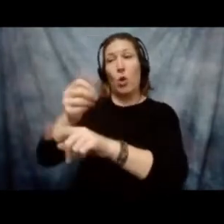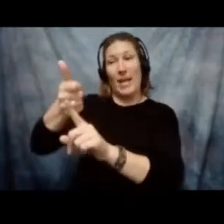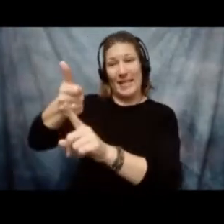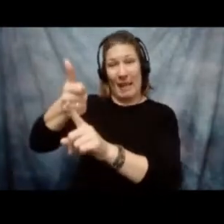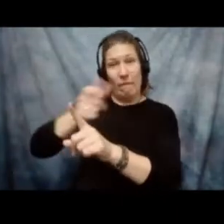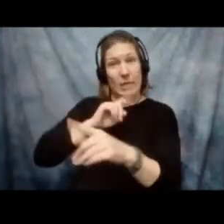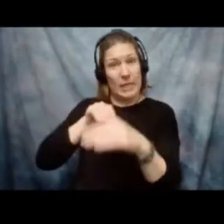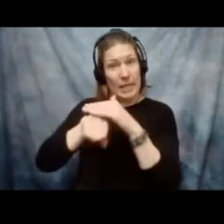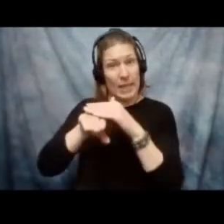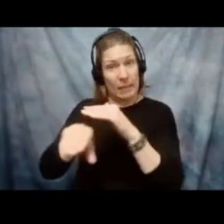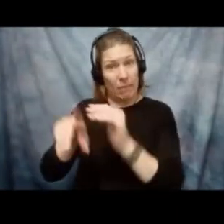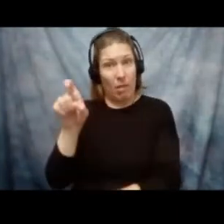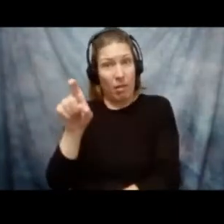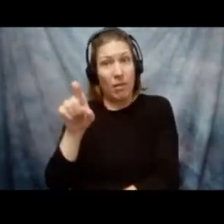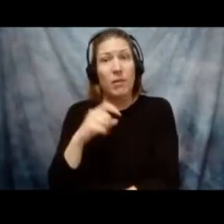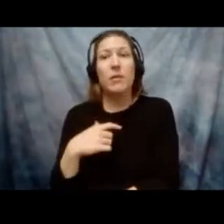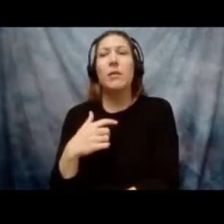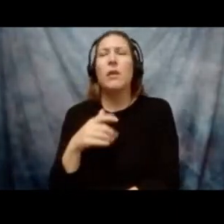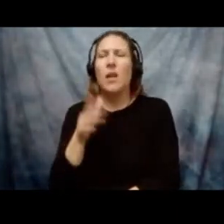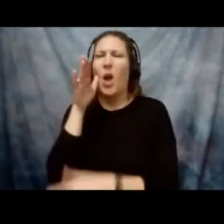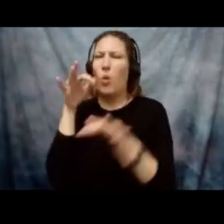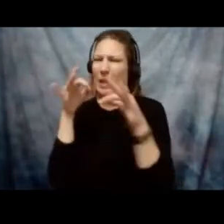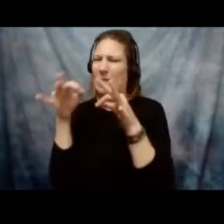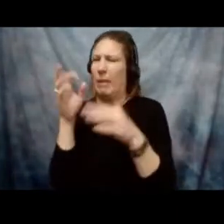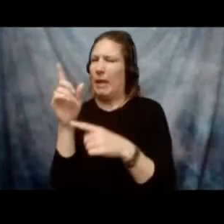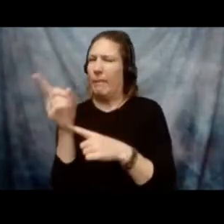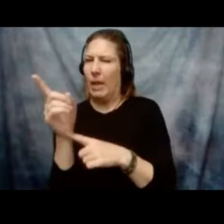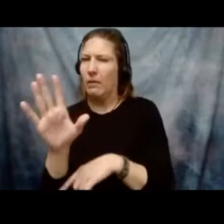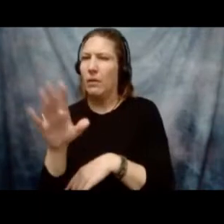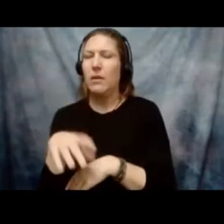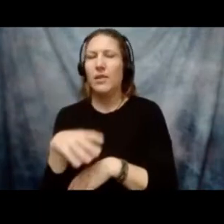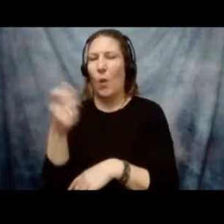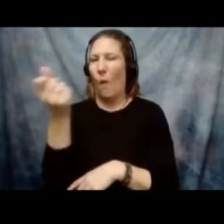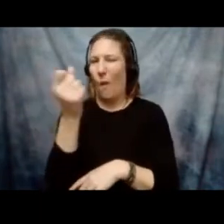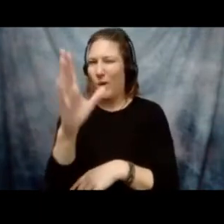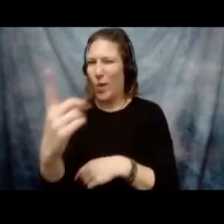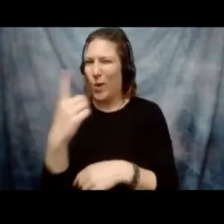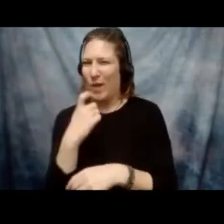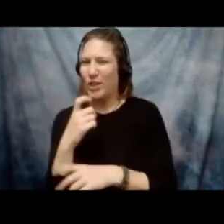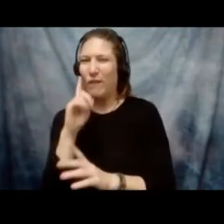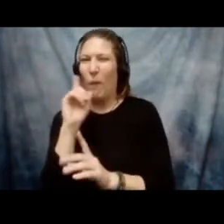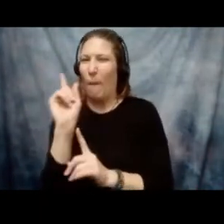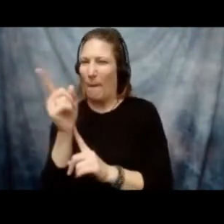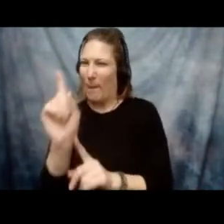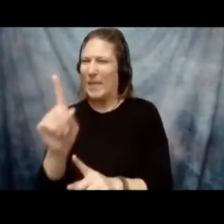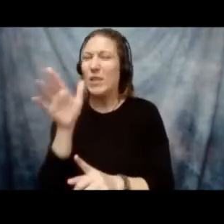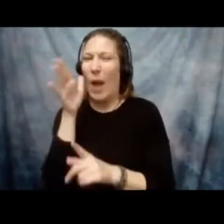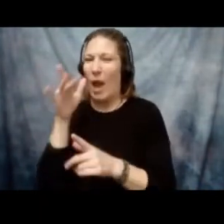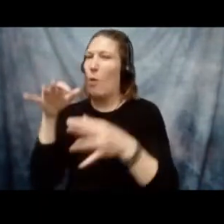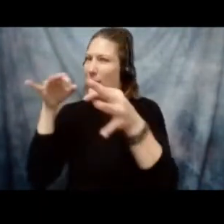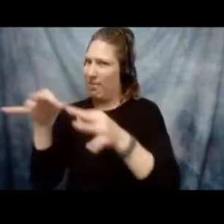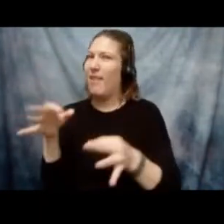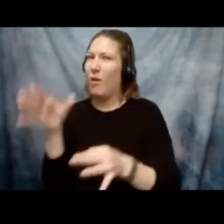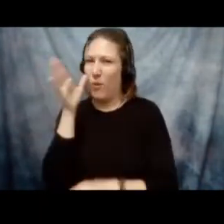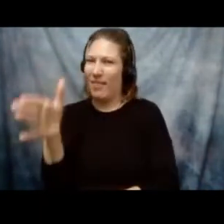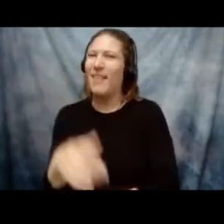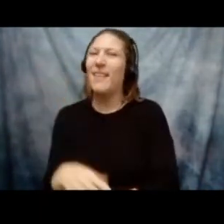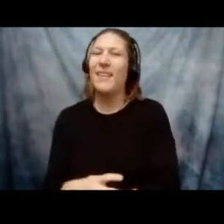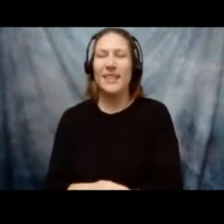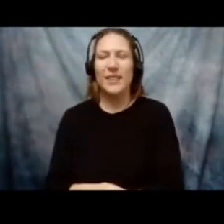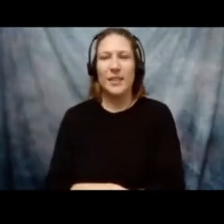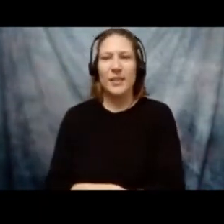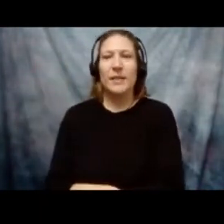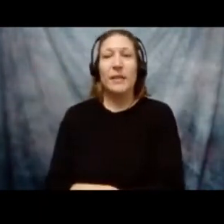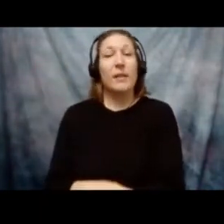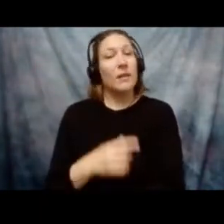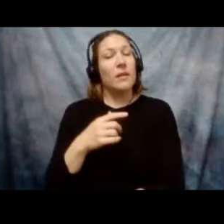cover that in just a minute. So if you can hang on to that thought for just a second, I want to address that because someone who uses a